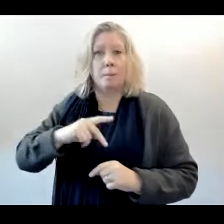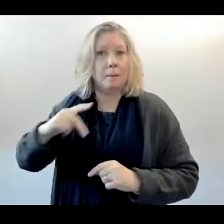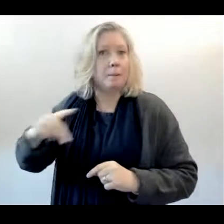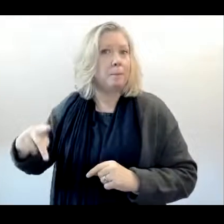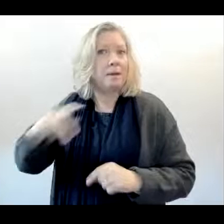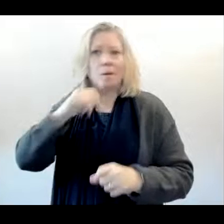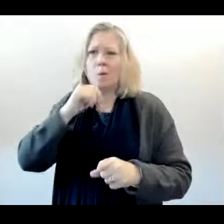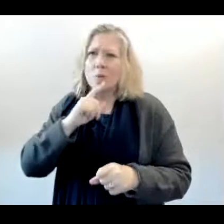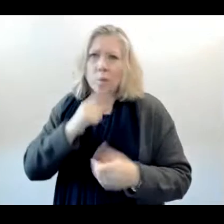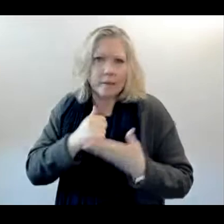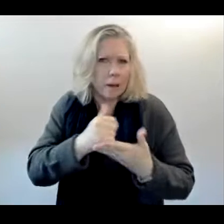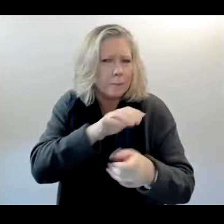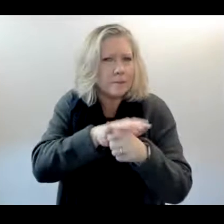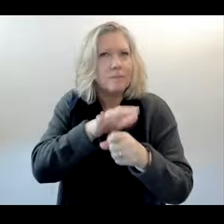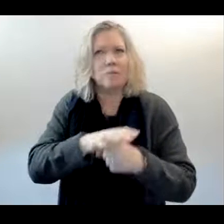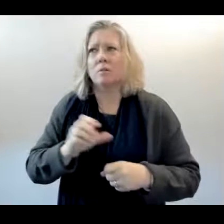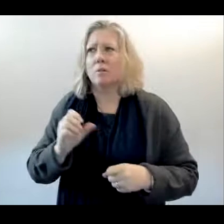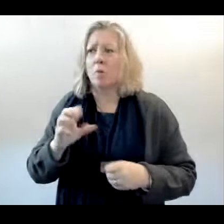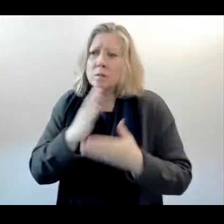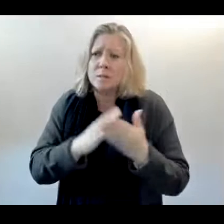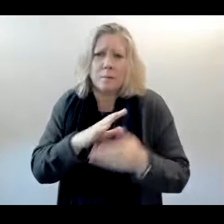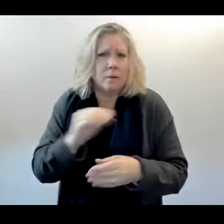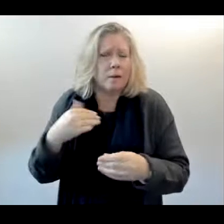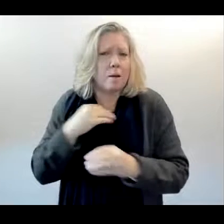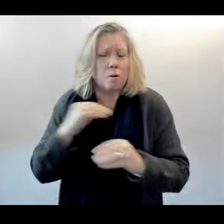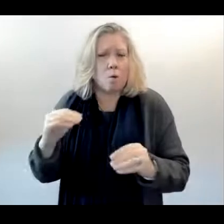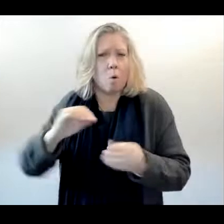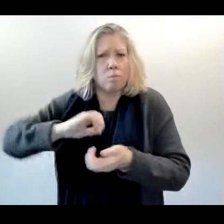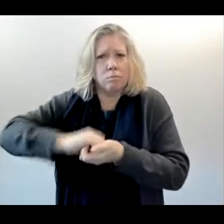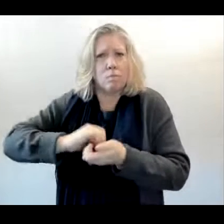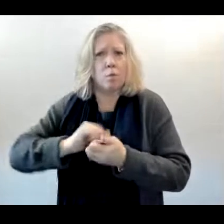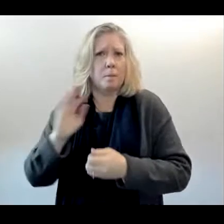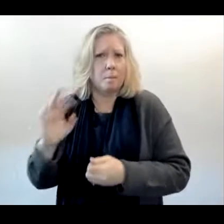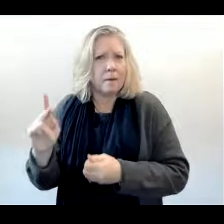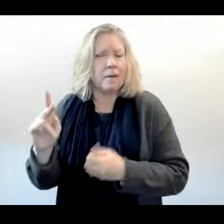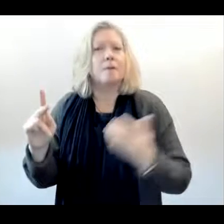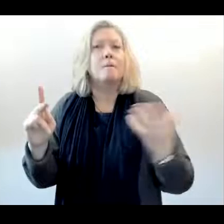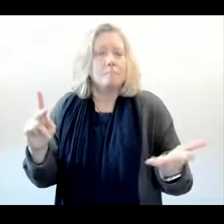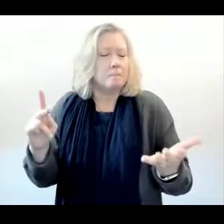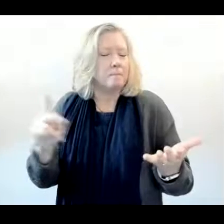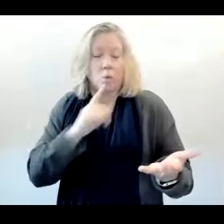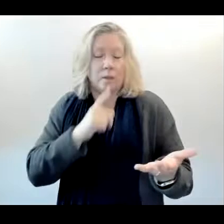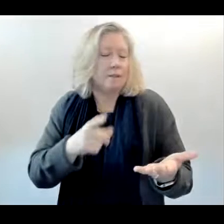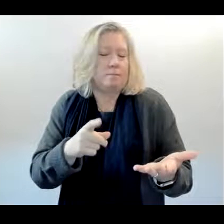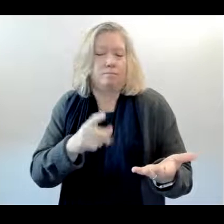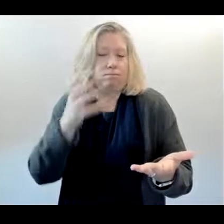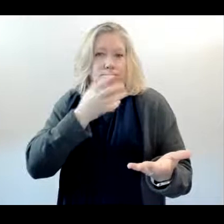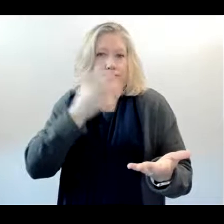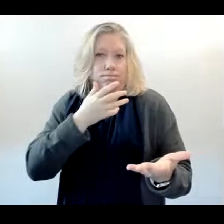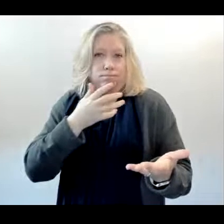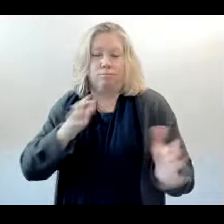that didn't have traditional banking relationships weren't able to access it. It's nothing short of remarkable.